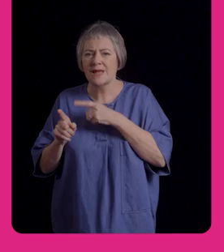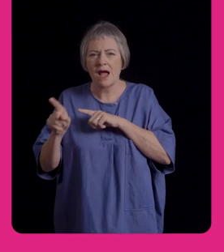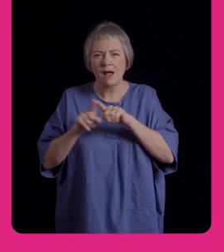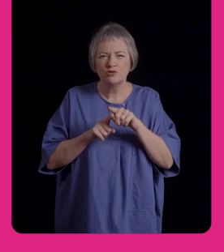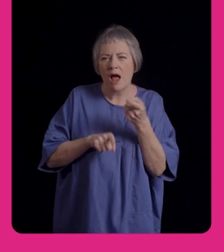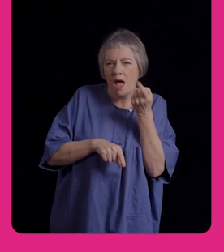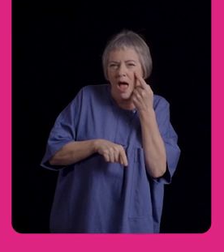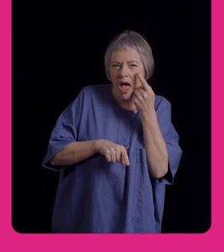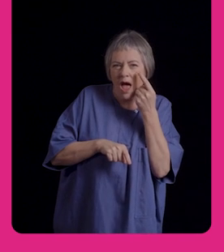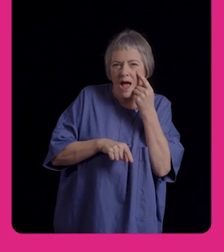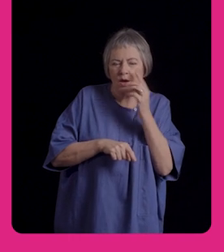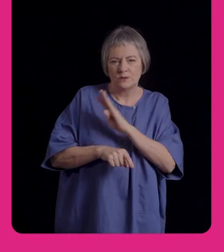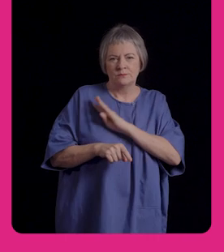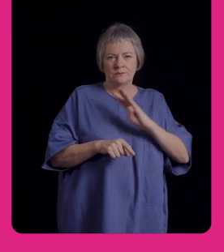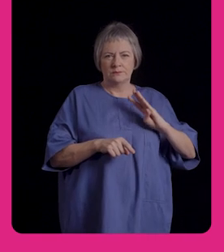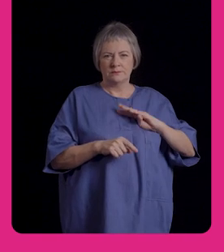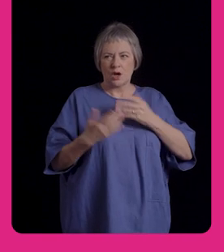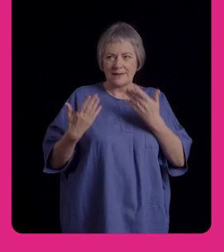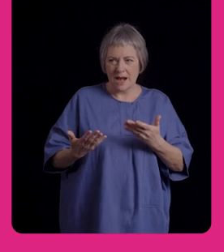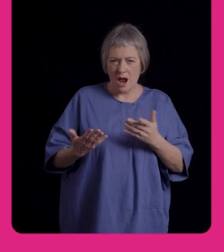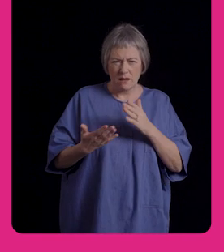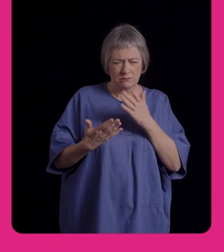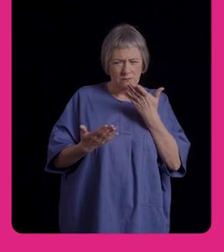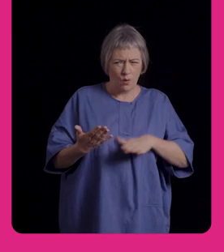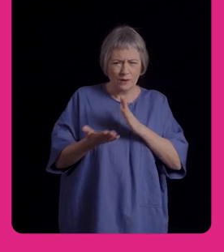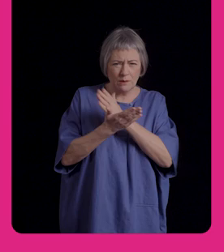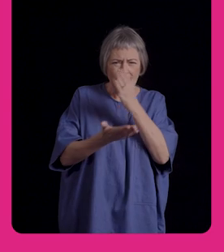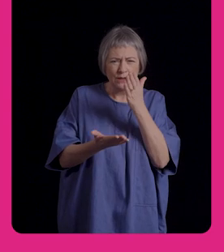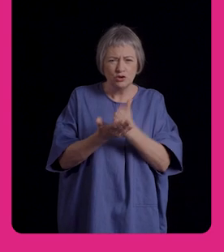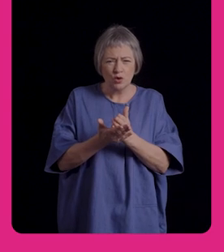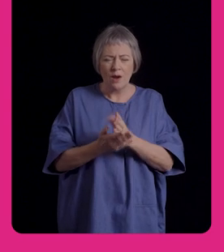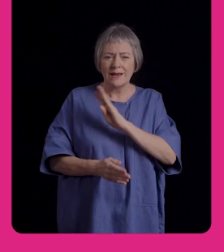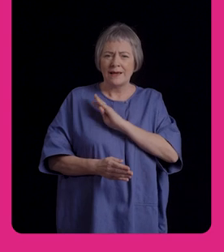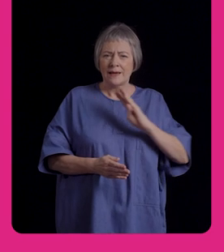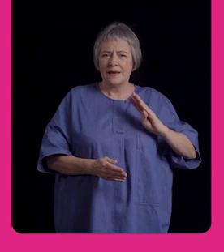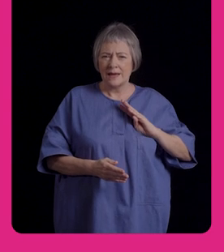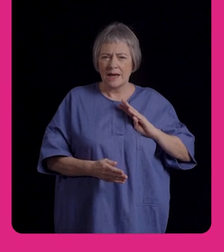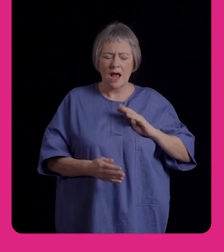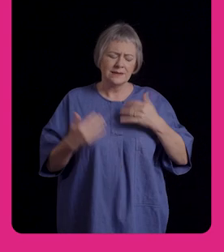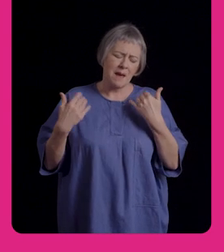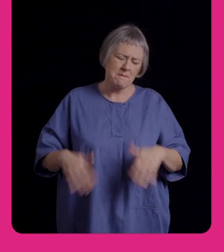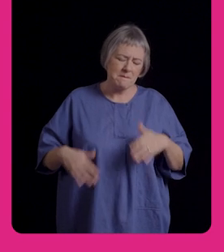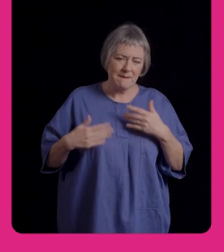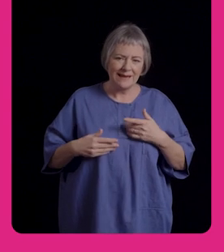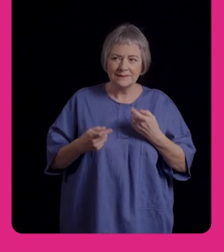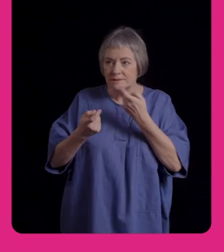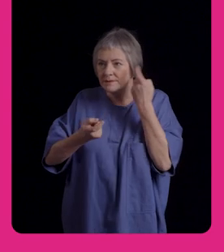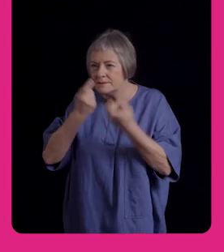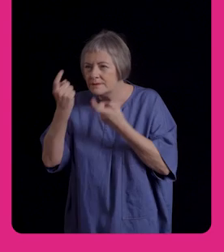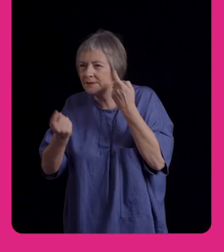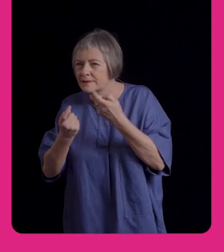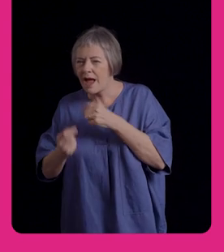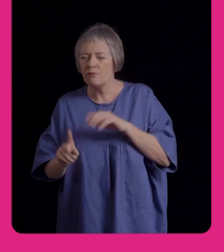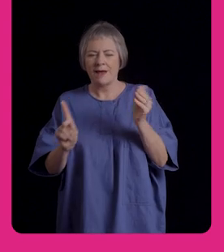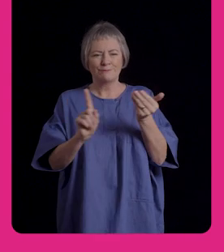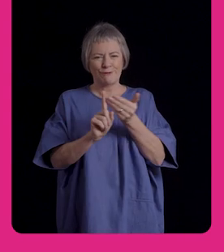I am trying to keep an eye on Osborne. Mm-hmm. You know, want to make sure that, you know, because Osborne is an amazing scout. I